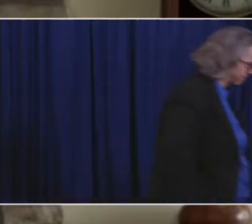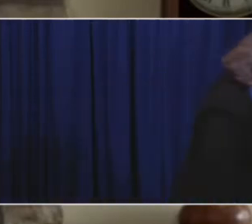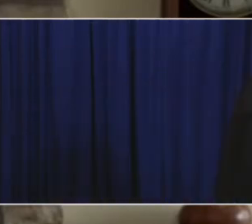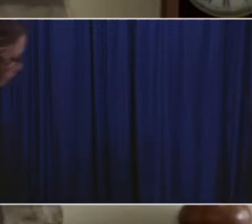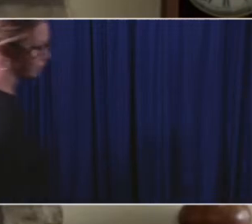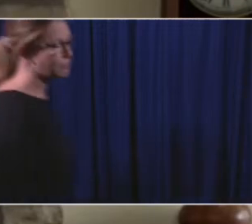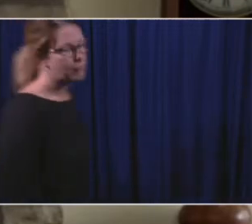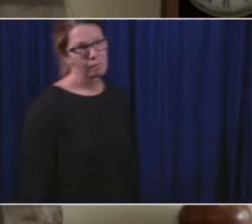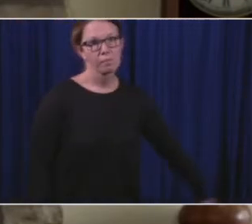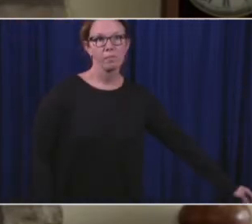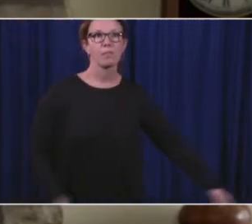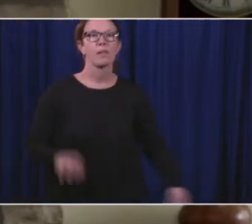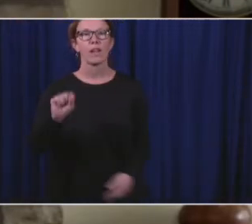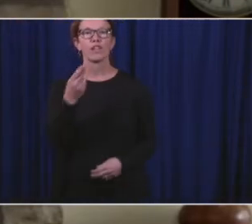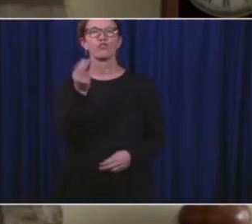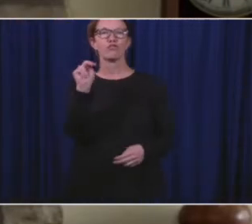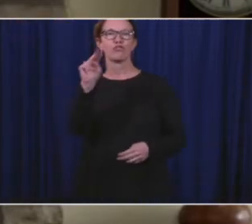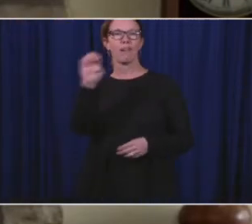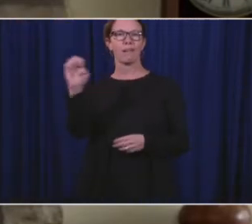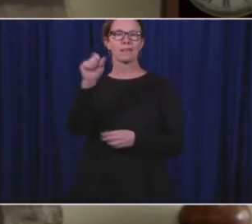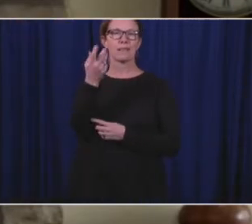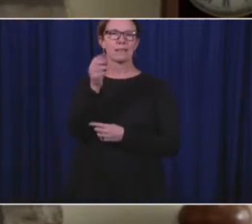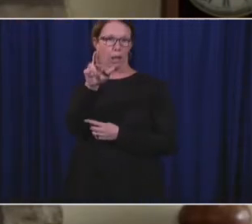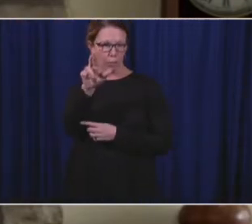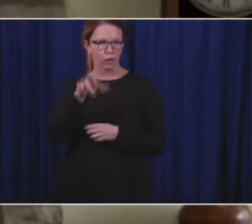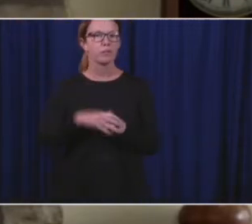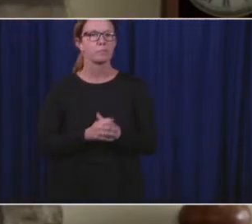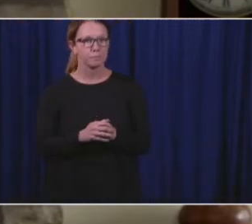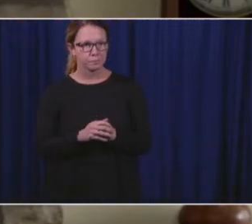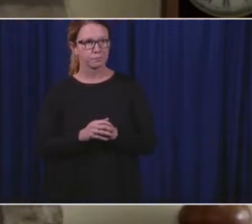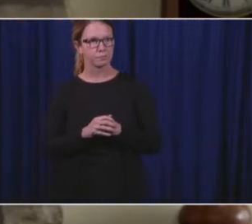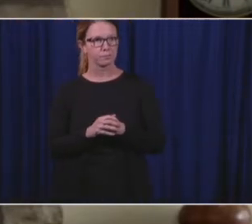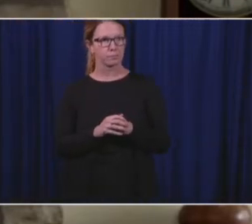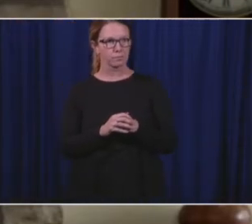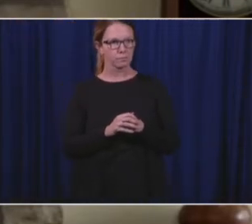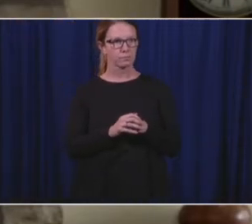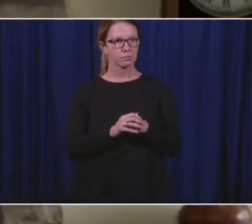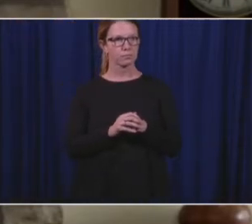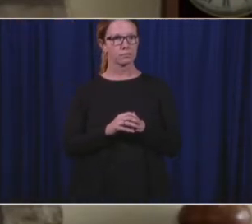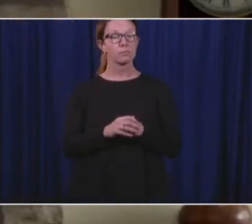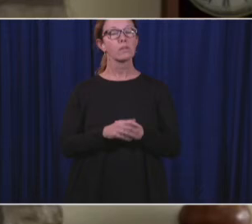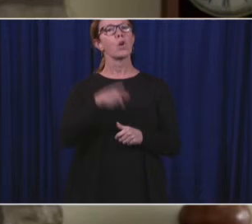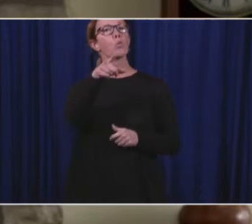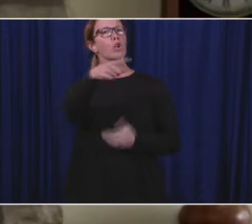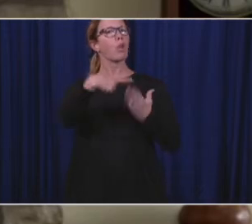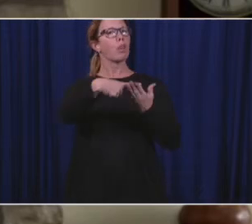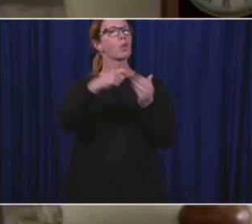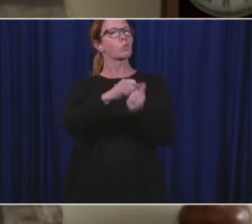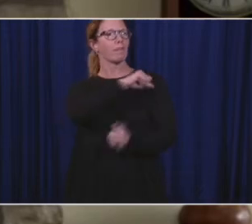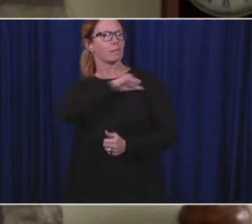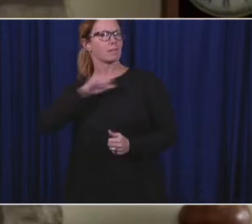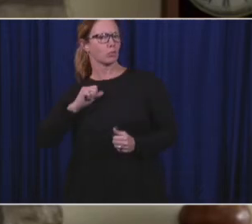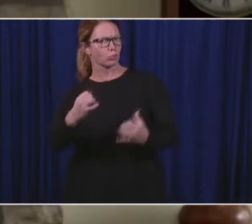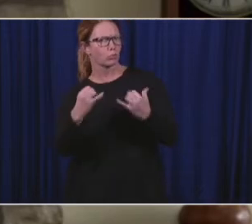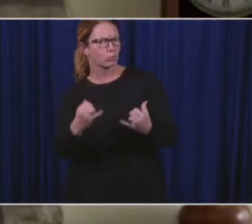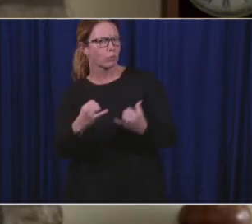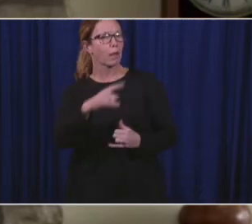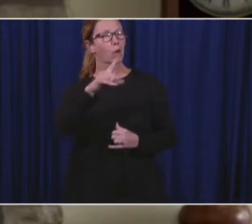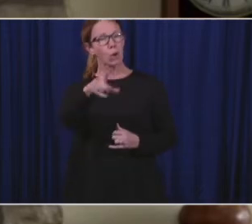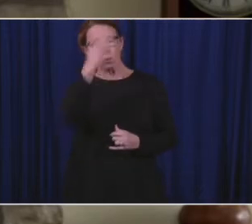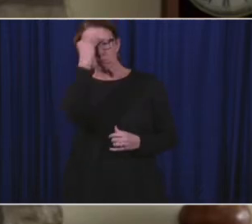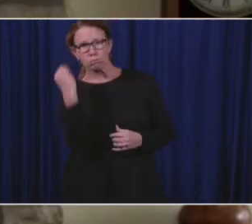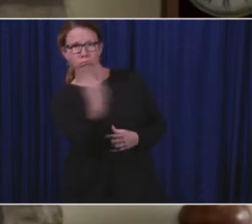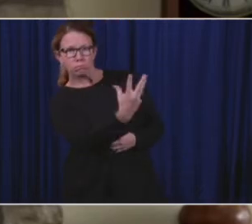Thanks, Governor. When you talked to Senators Brown and Portman today, what were the things that you said you want to see in any